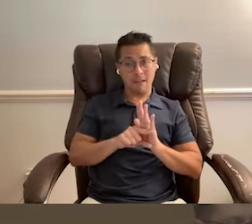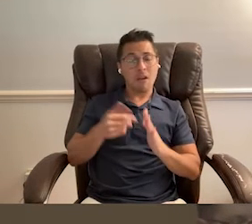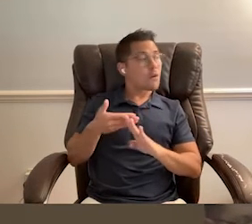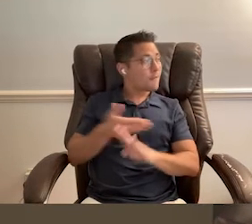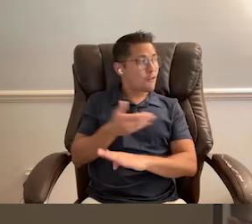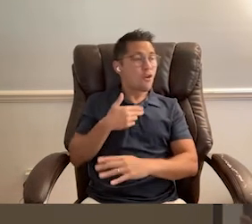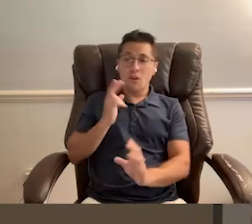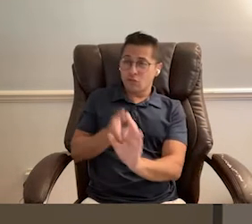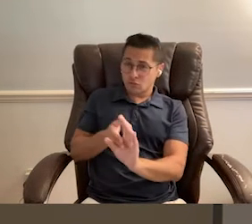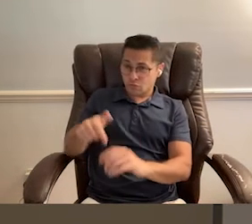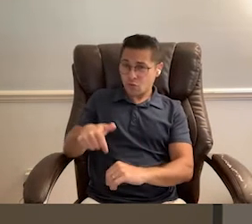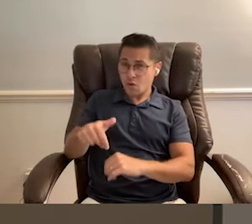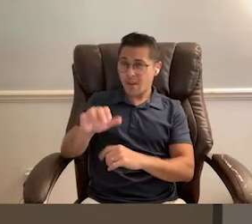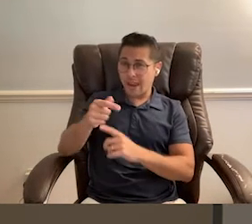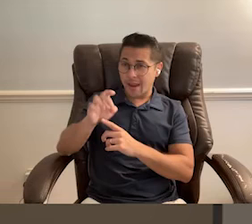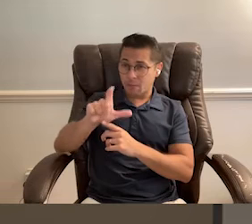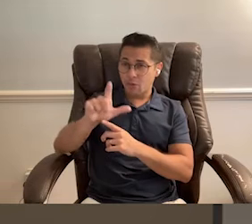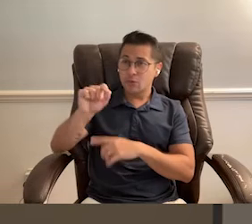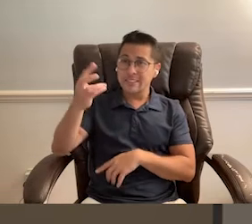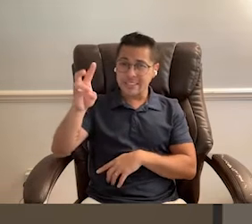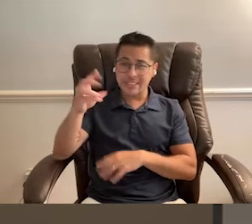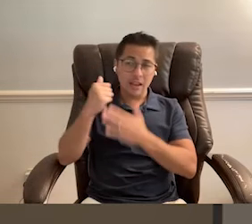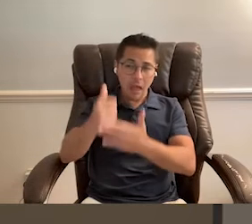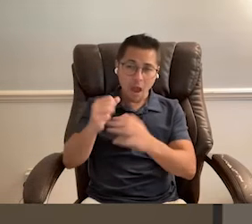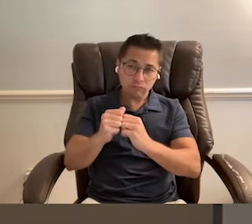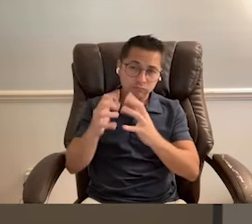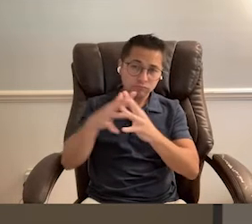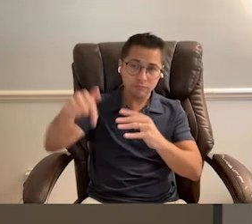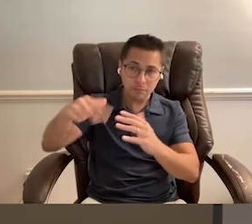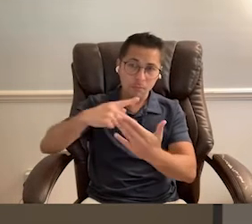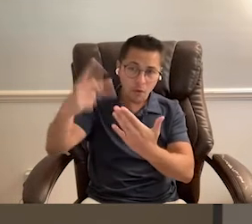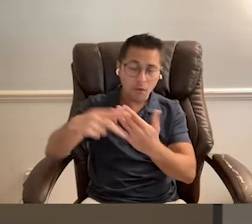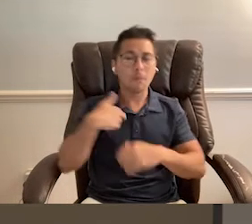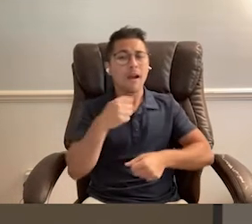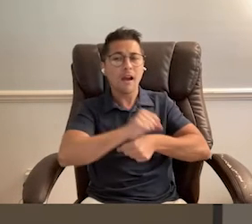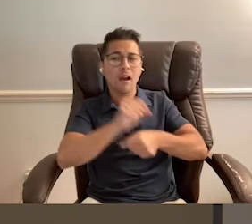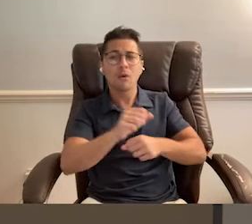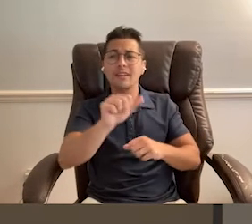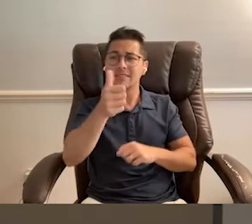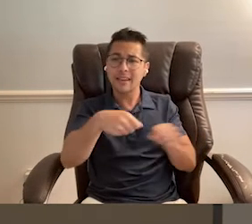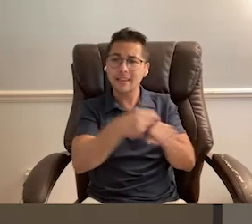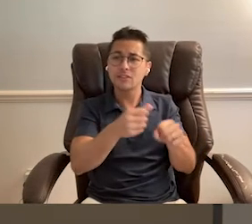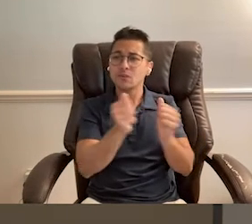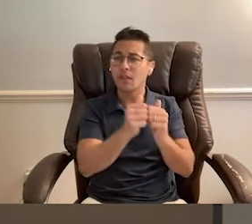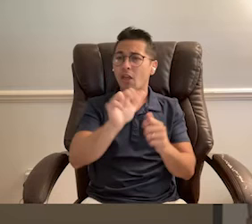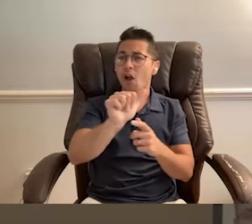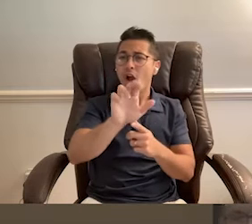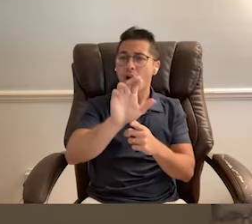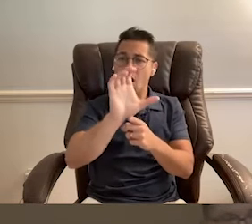of 2016 to help launch this program. I actually worked 10 years with the ARC of Florida, which is a statewide